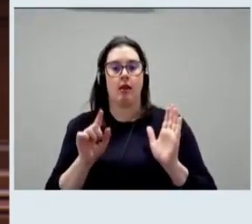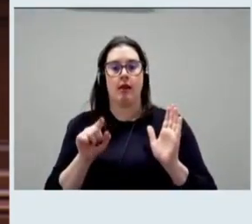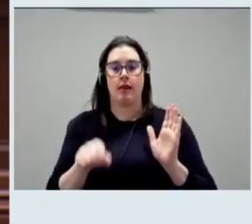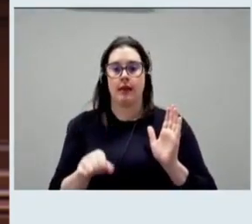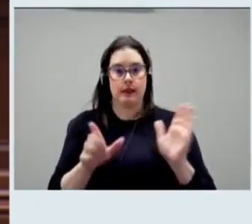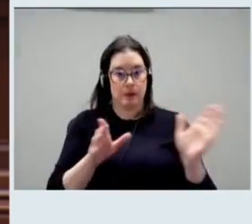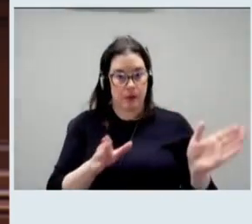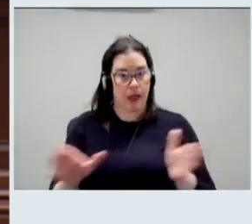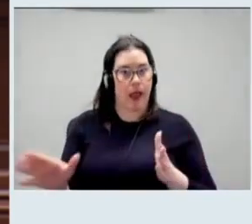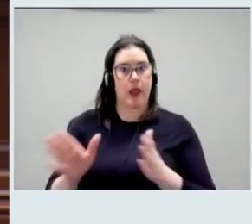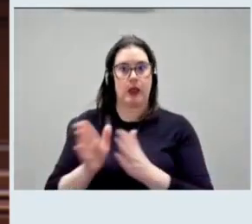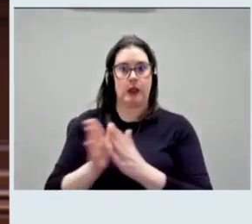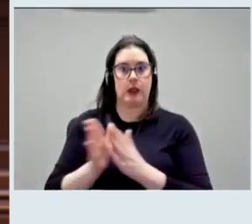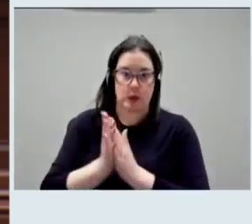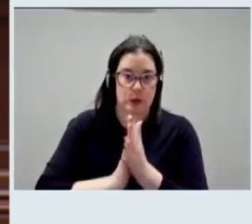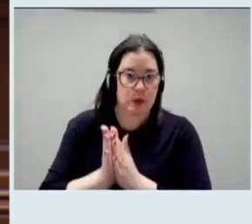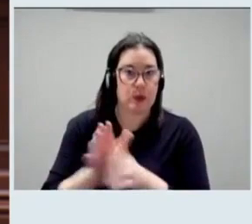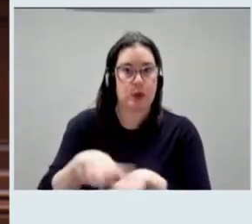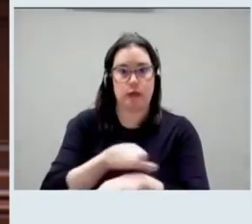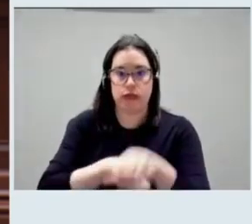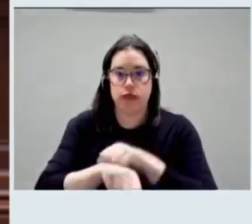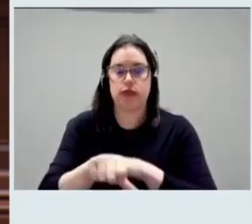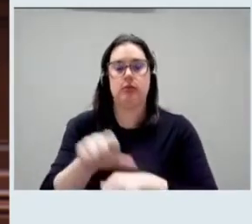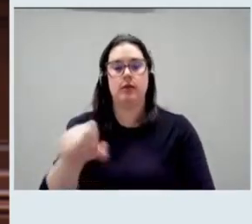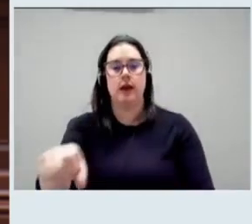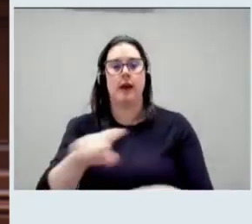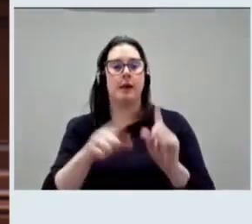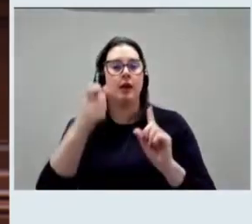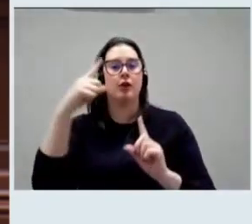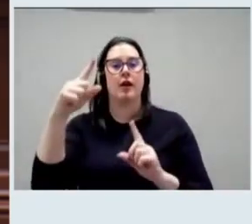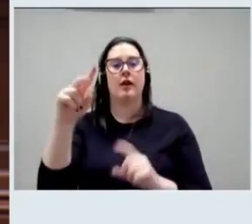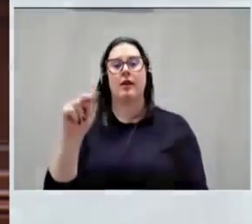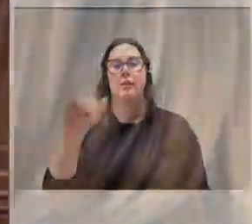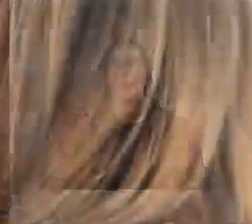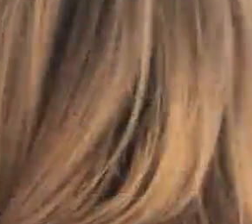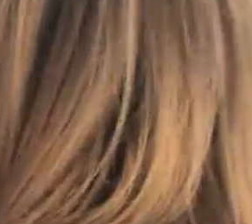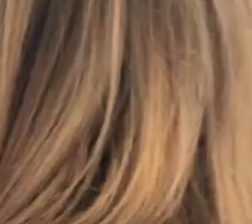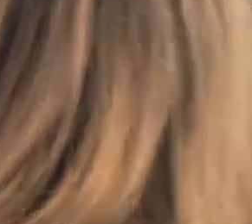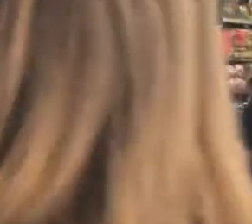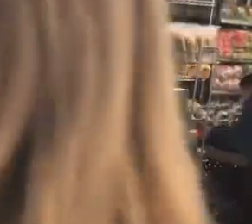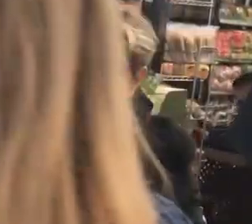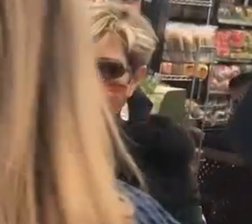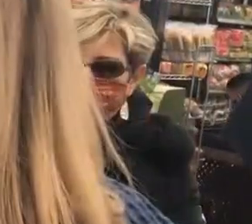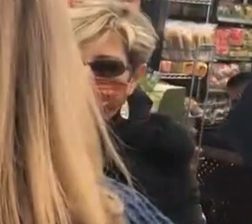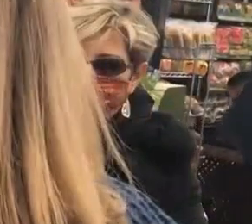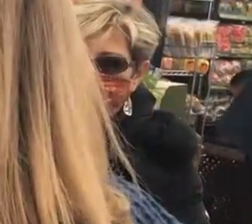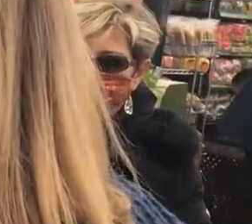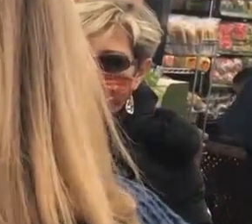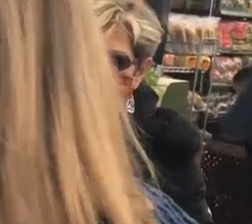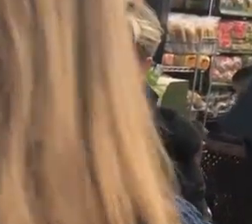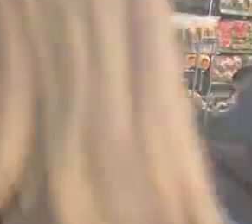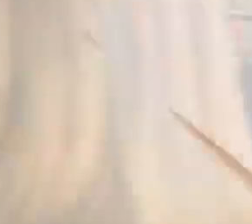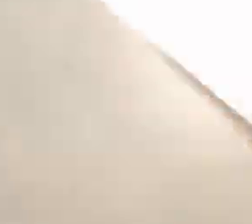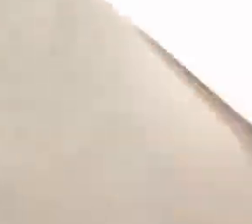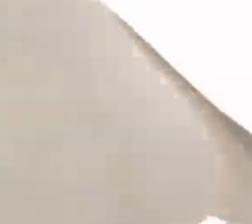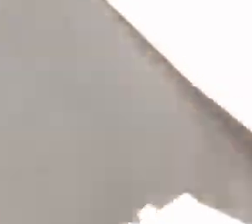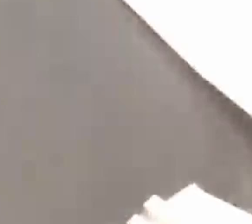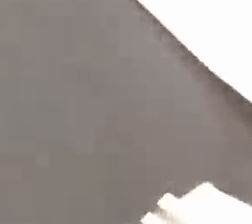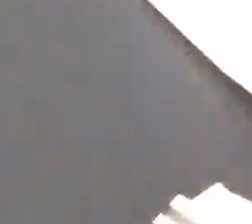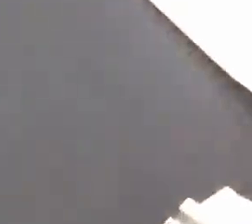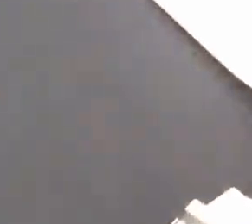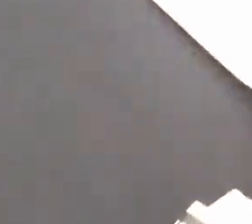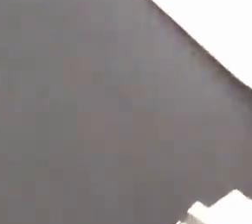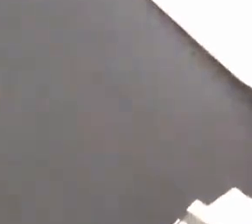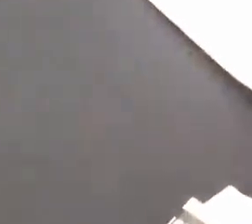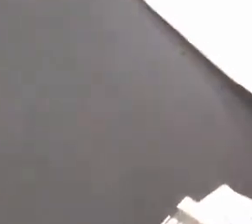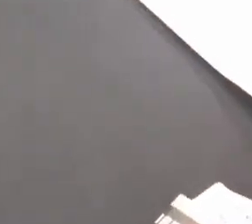ambitious, but that's what New Yorkers expect from their leaders. The governor will also seek to tie the minimum wage to the